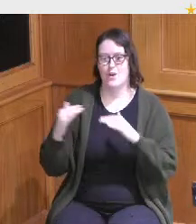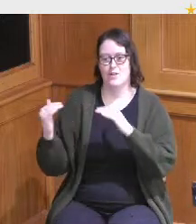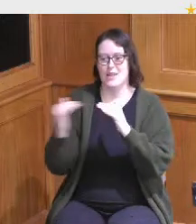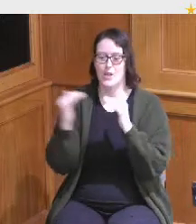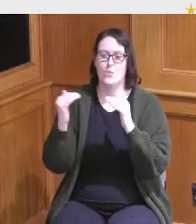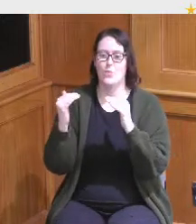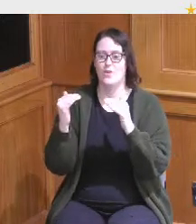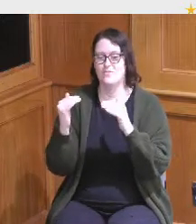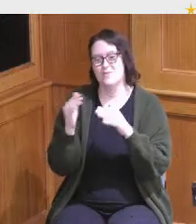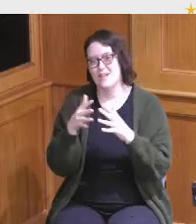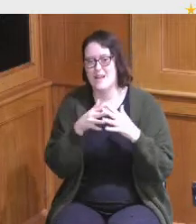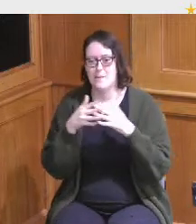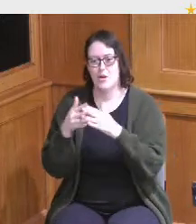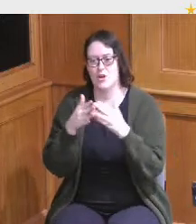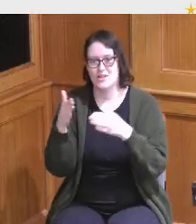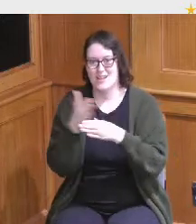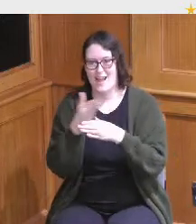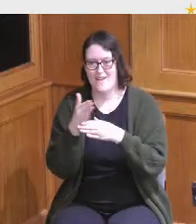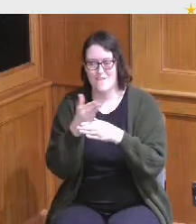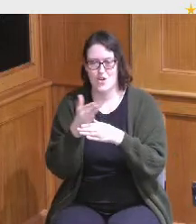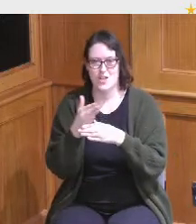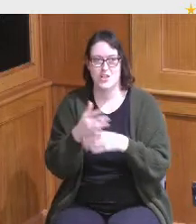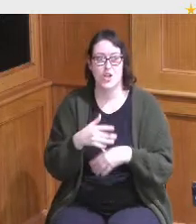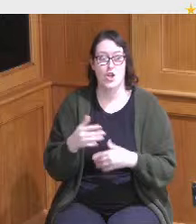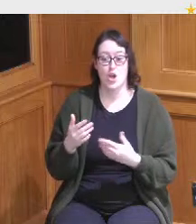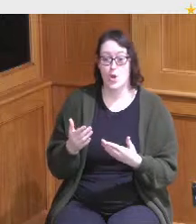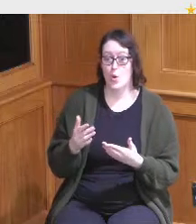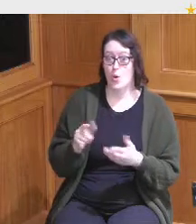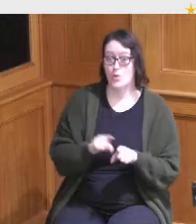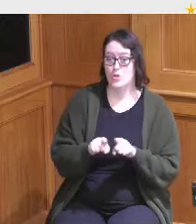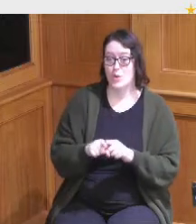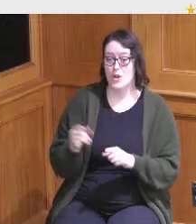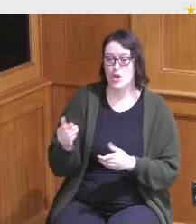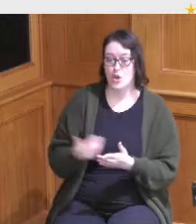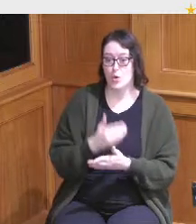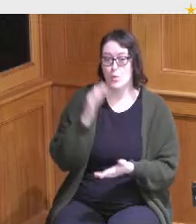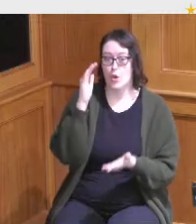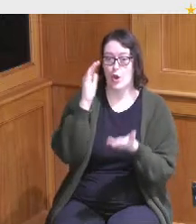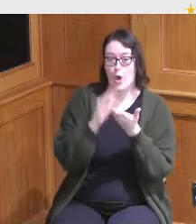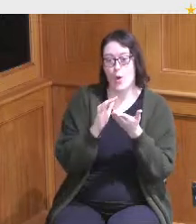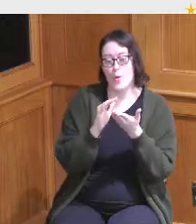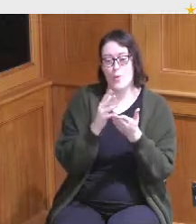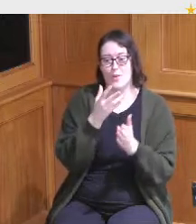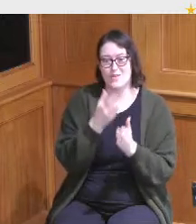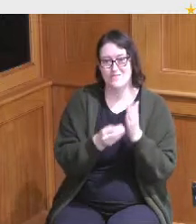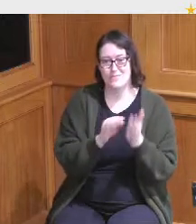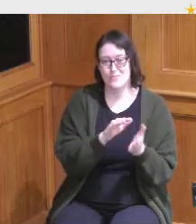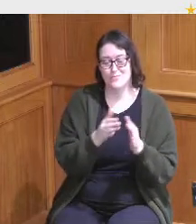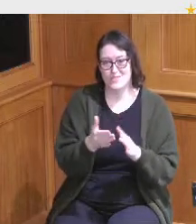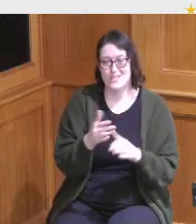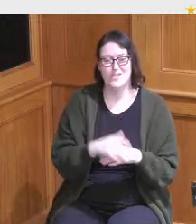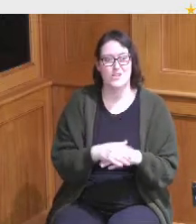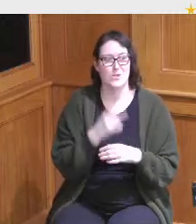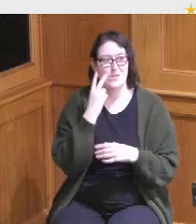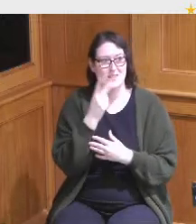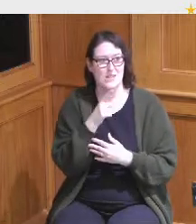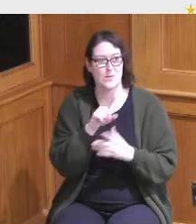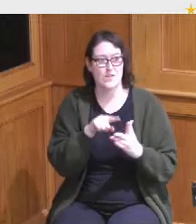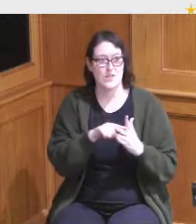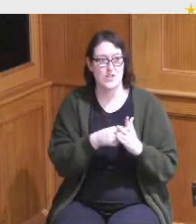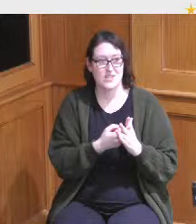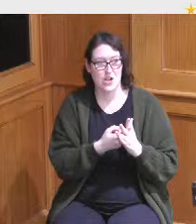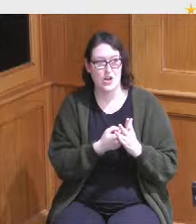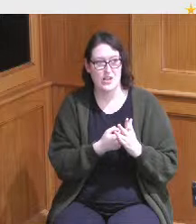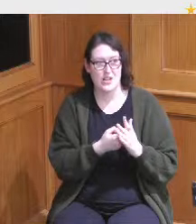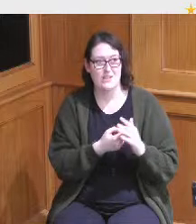a par with the national average. We also saw a new low infant mortality rate for our community. You can see up on the slide, when we first started,